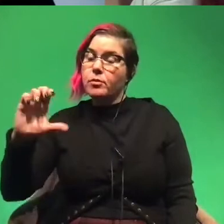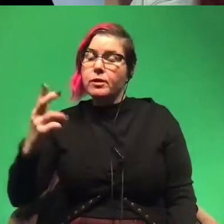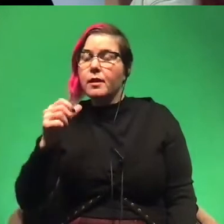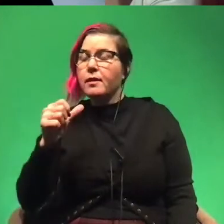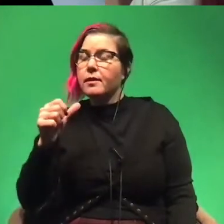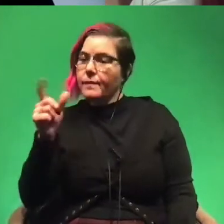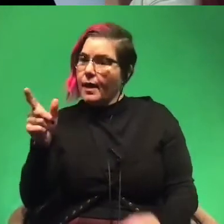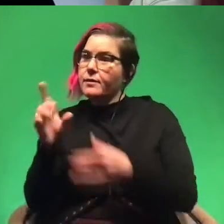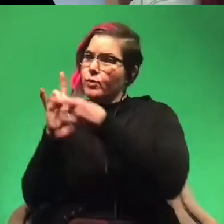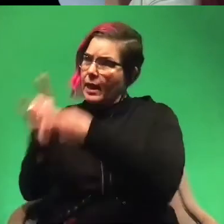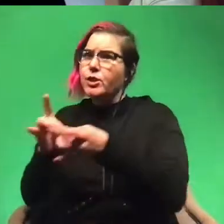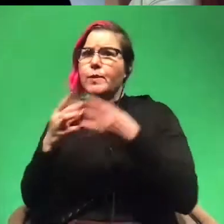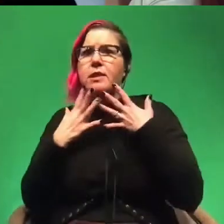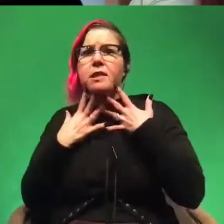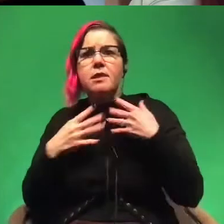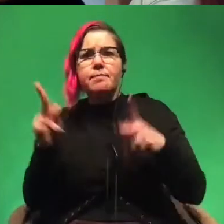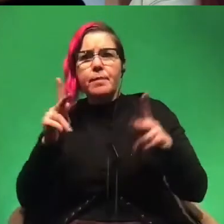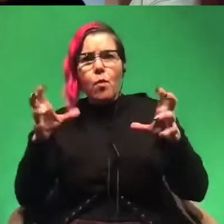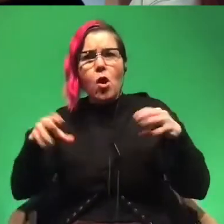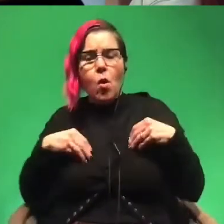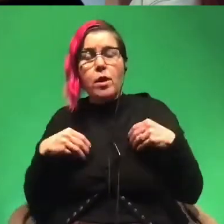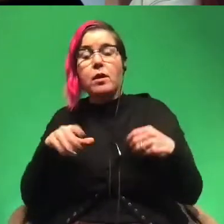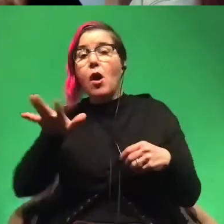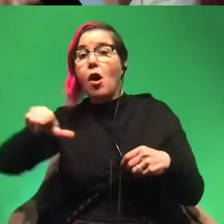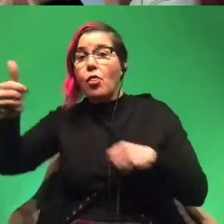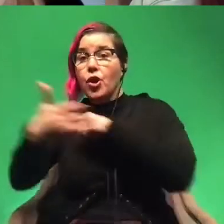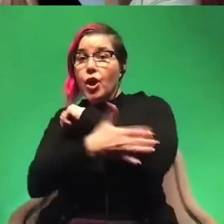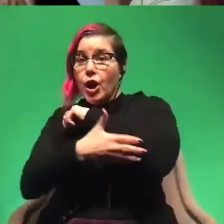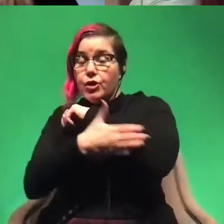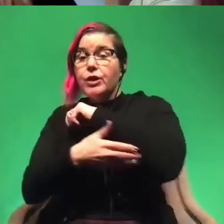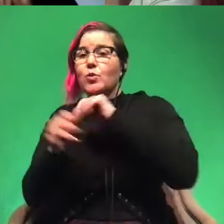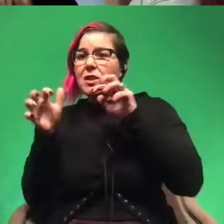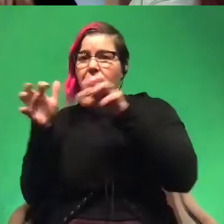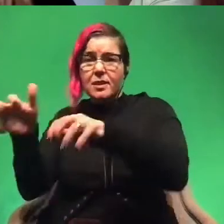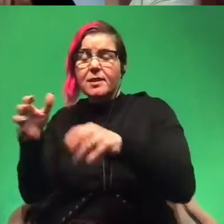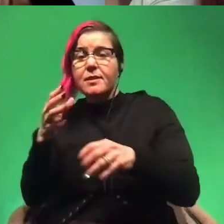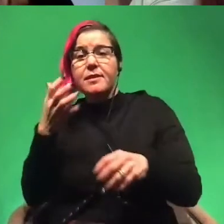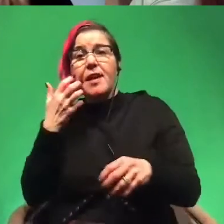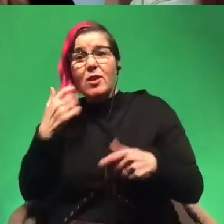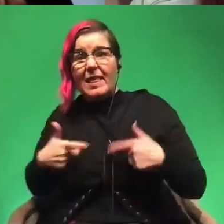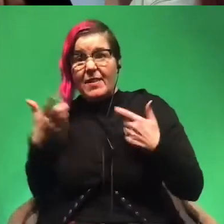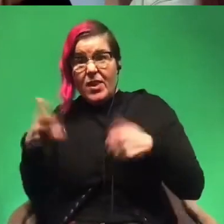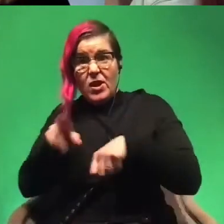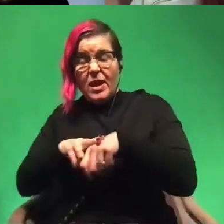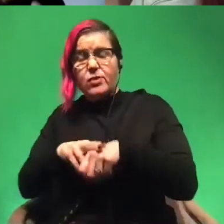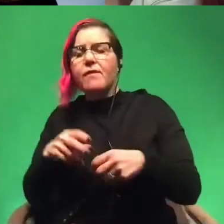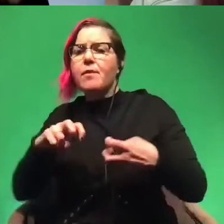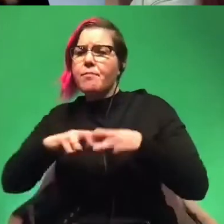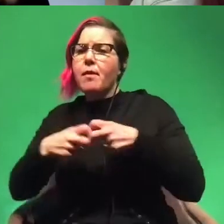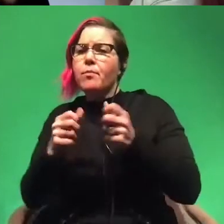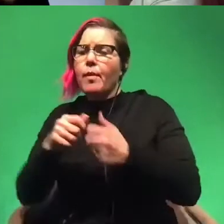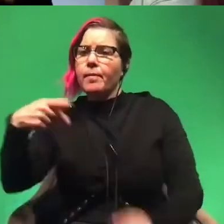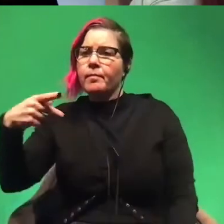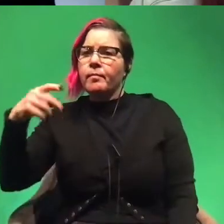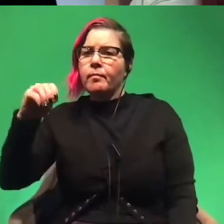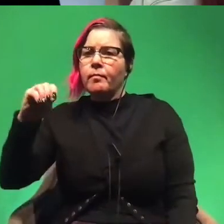private ownership. In countries where tigers are endemic, poaching for the wildlife trade is still a problem, because you have to source your